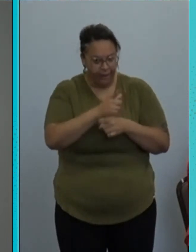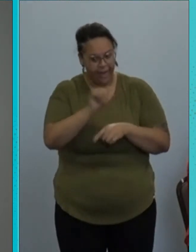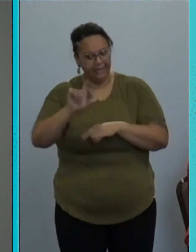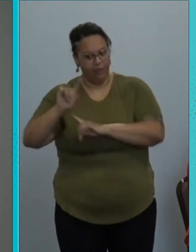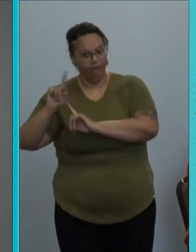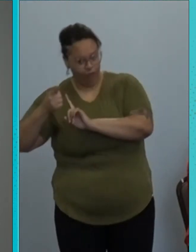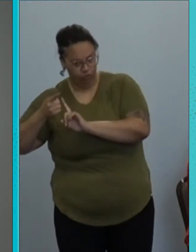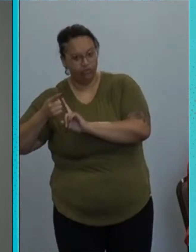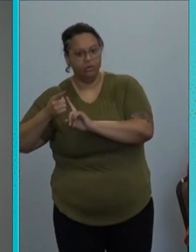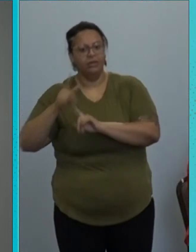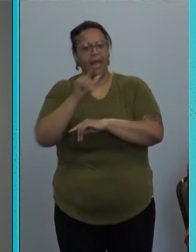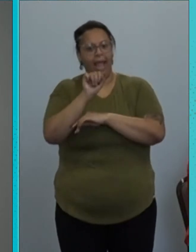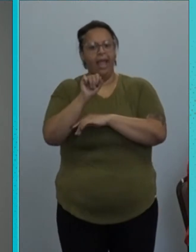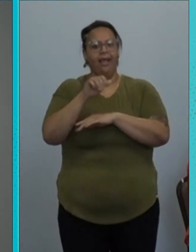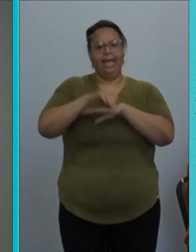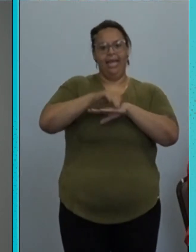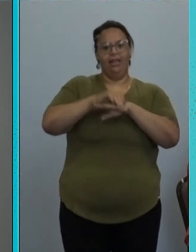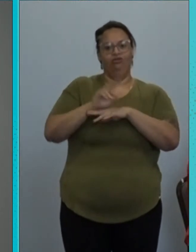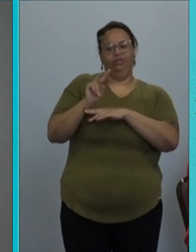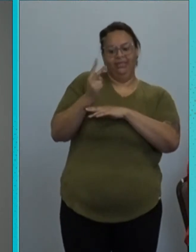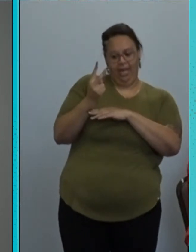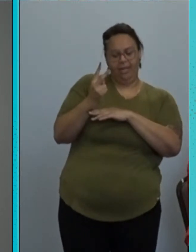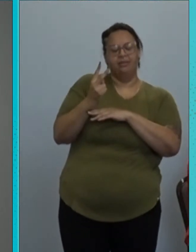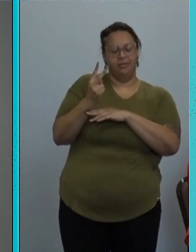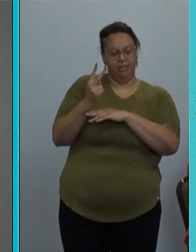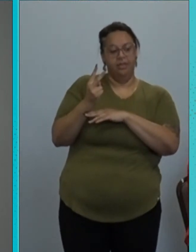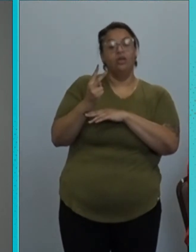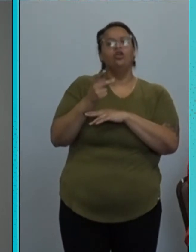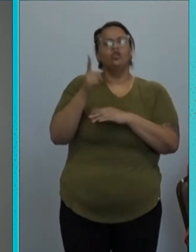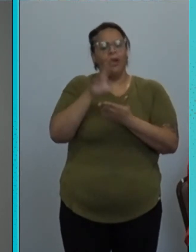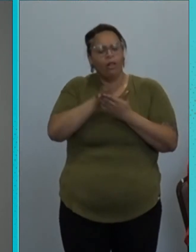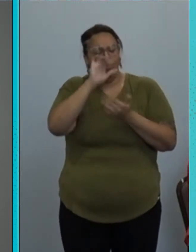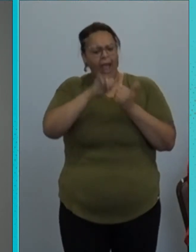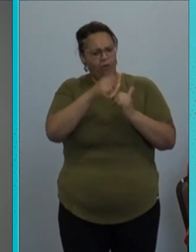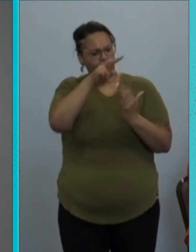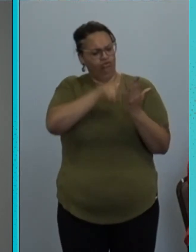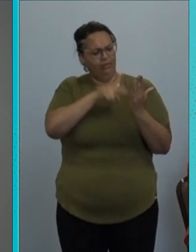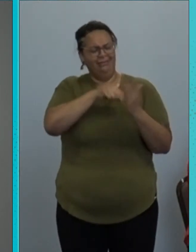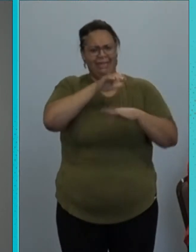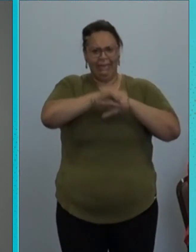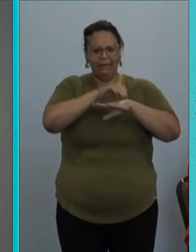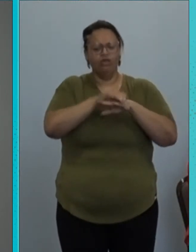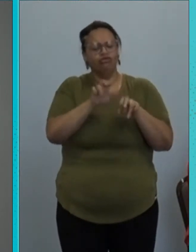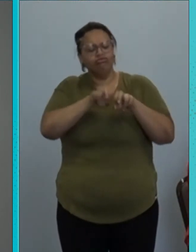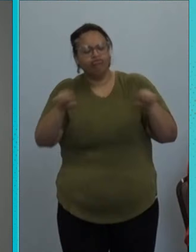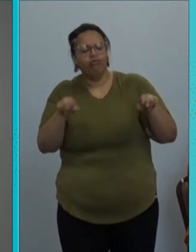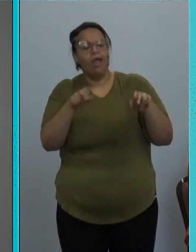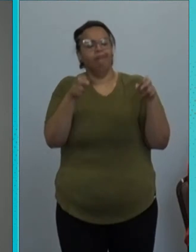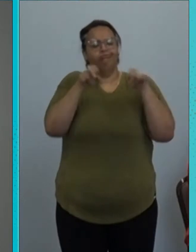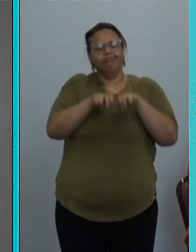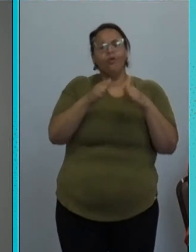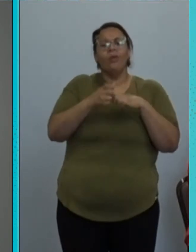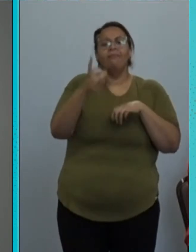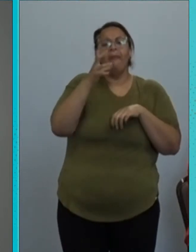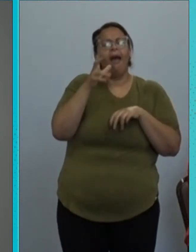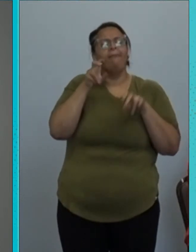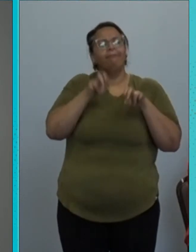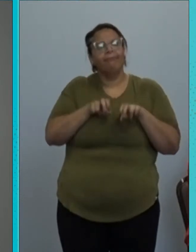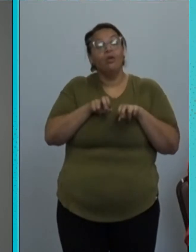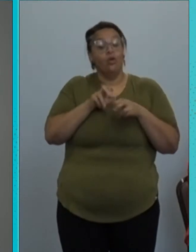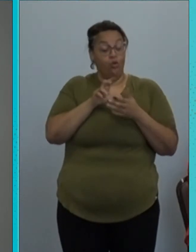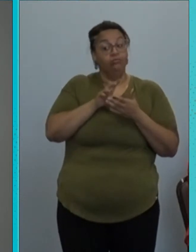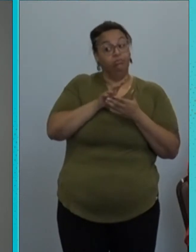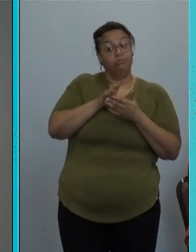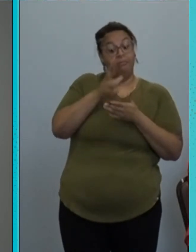language. And so he learned to read English on the couch with his mom, who had learned